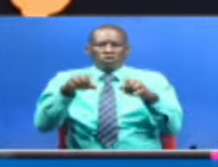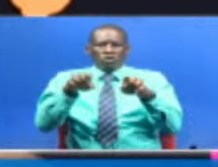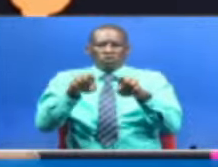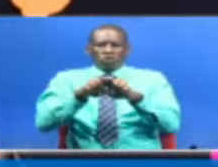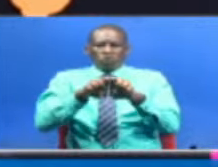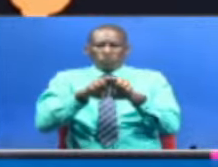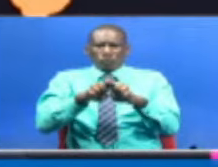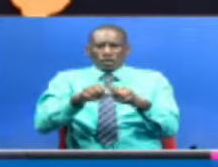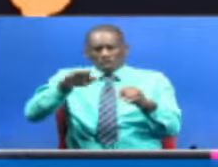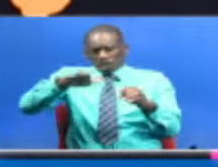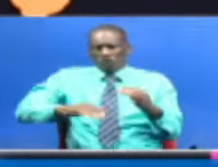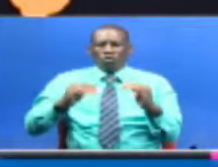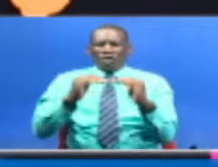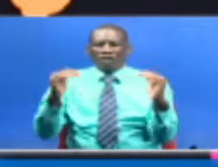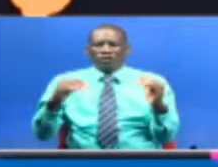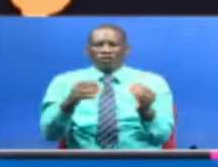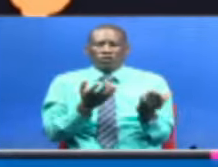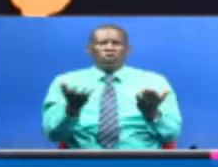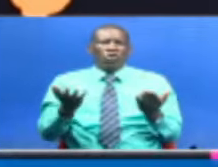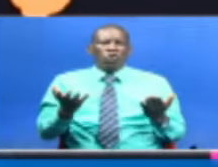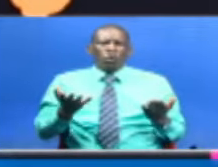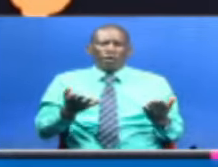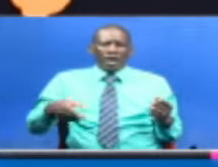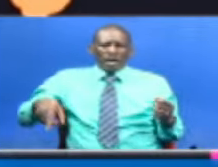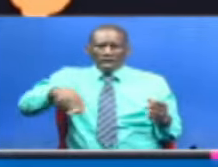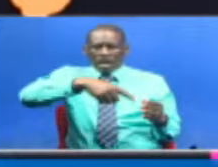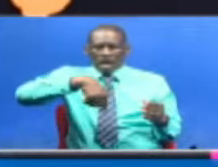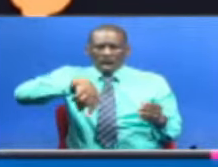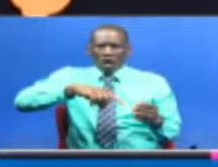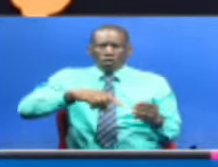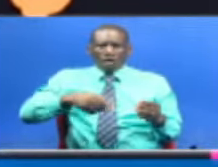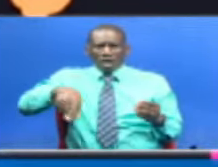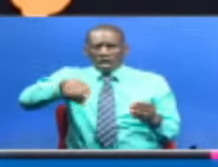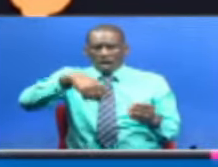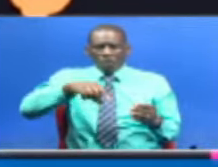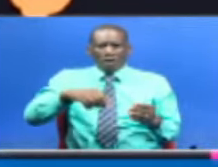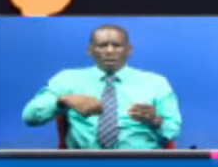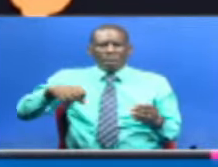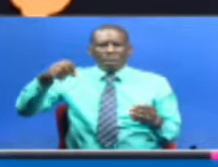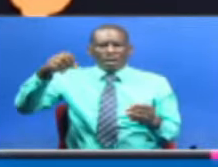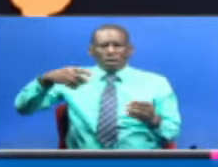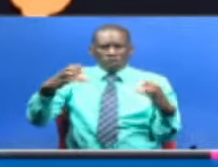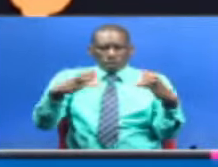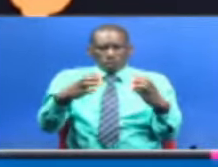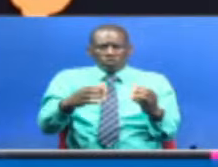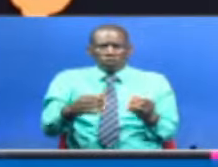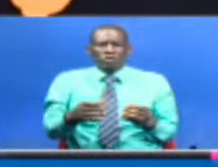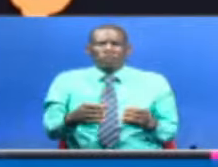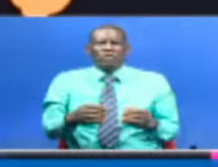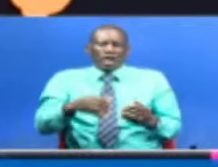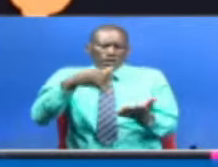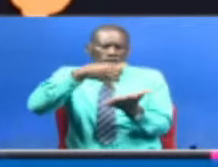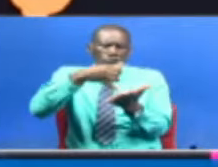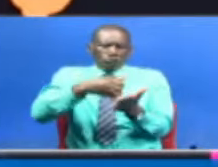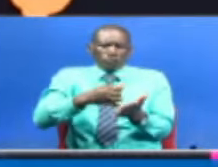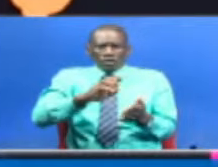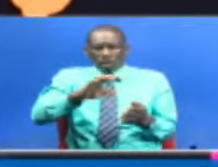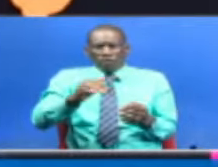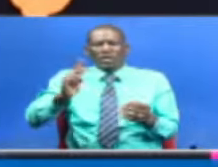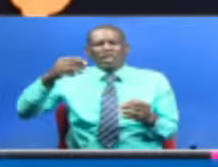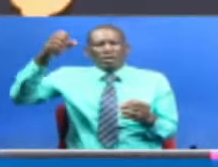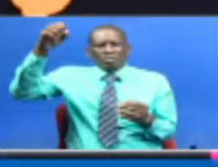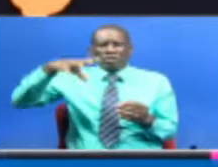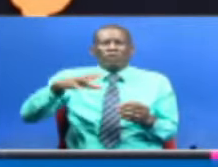at the lower levels where our manufacturers and their teams are all constantly engaging with Kenya Power.